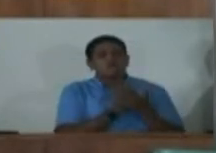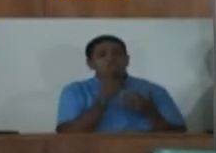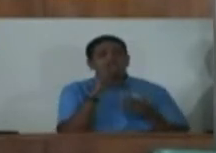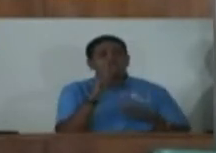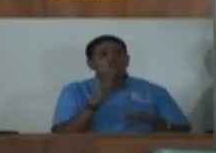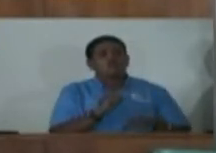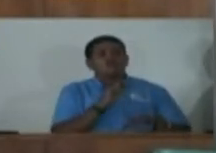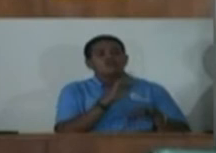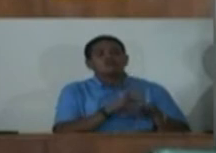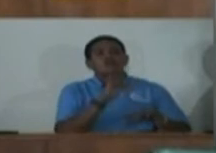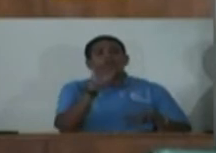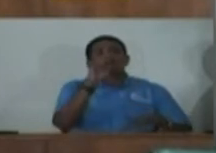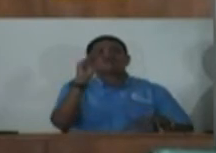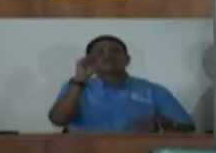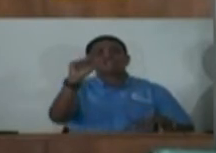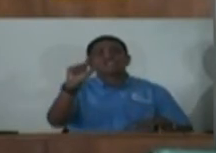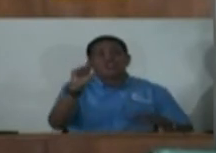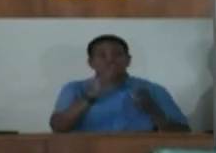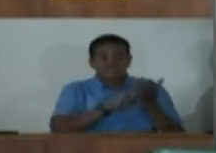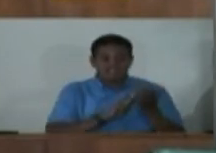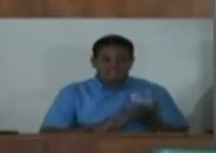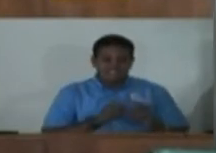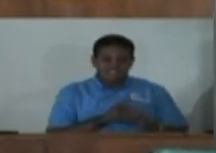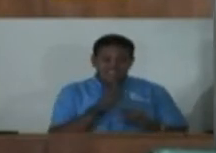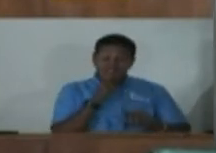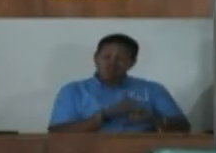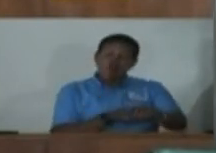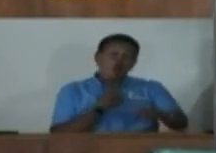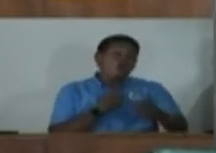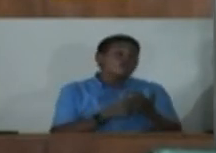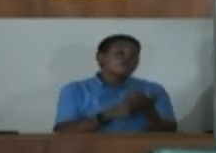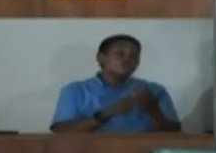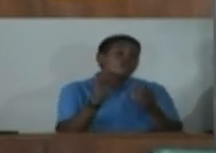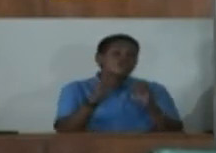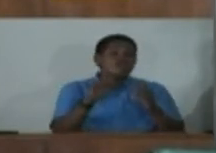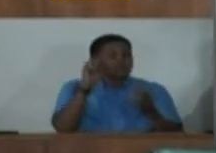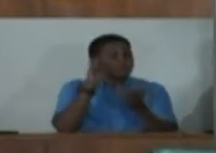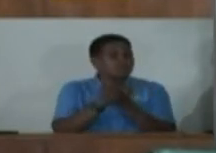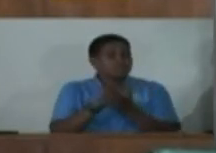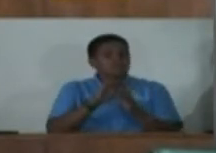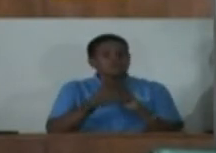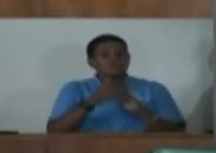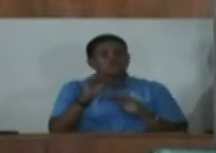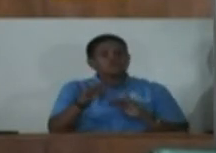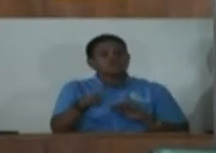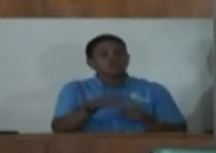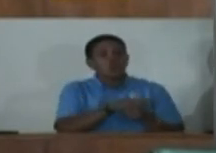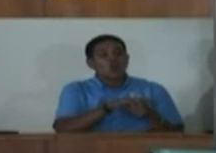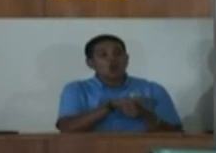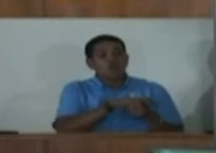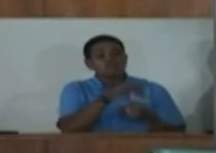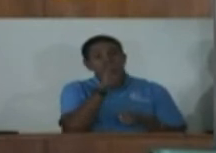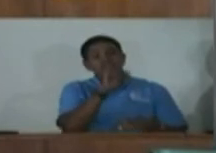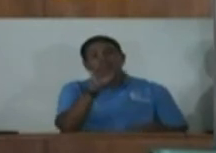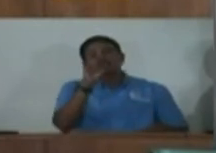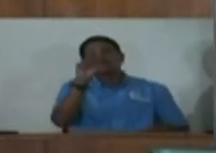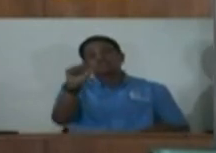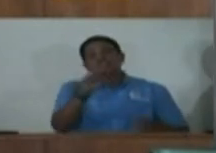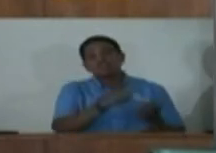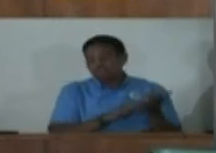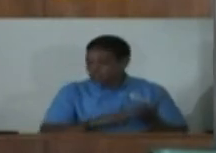regional registry. And I've long argued and believed that Jamaica should be the location of that regional